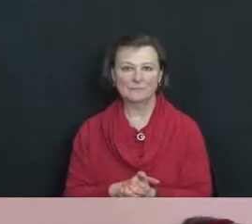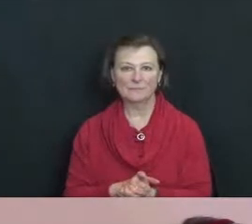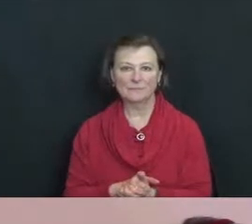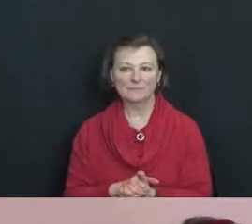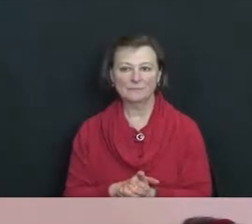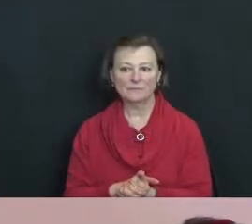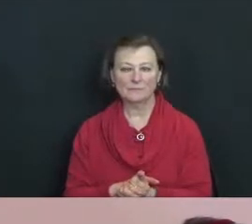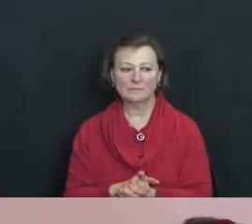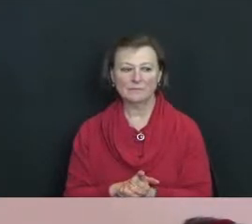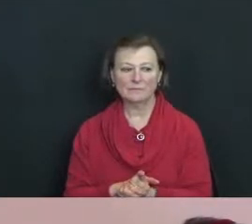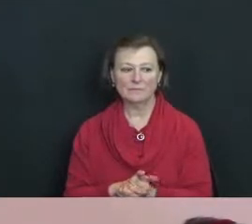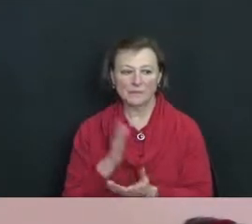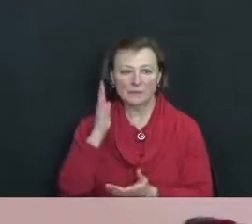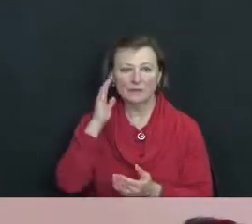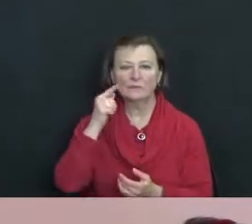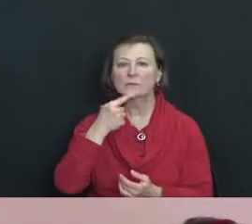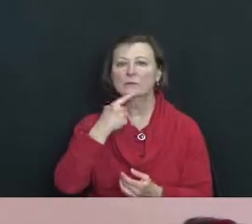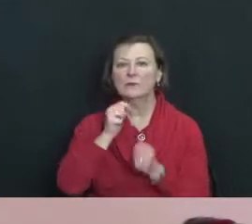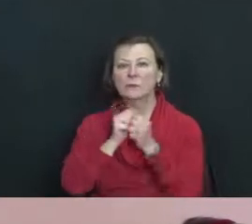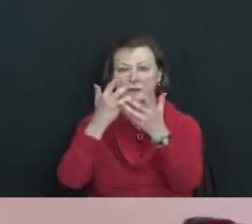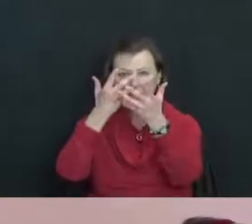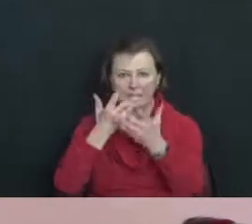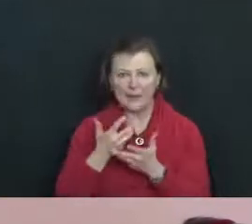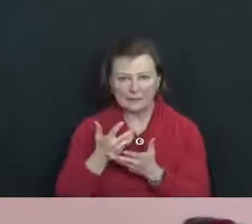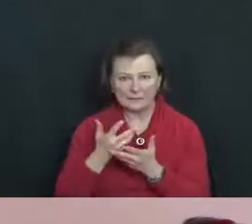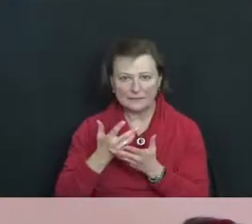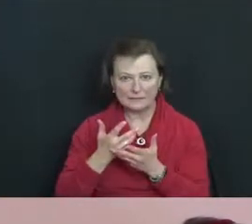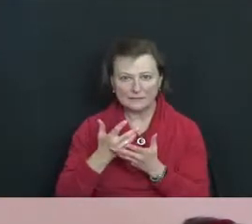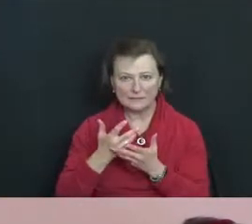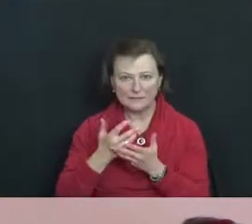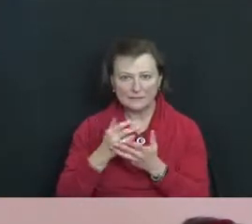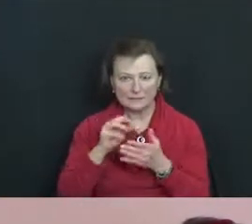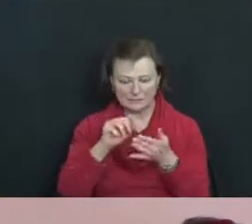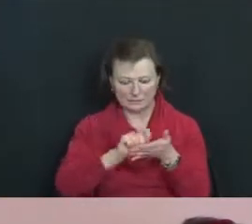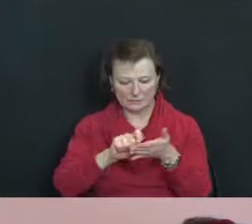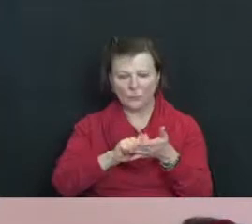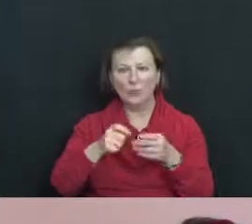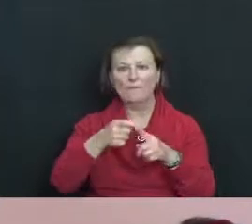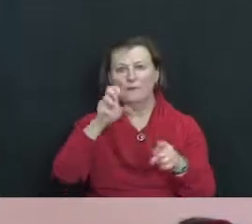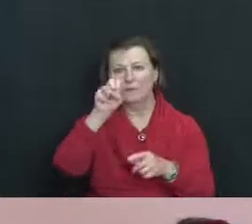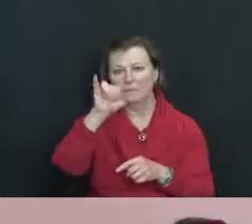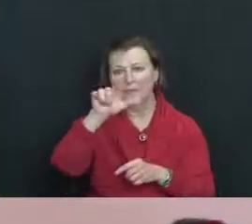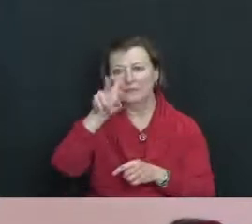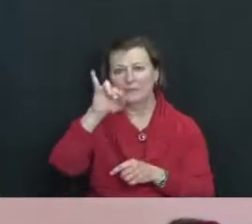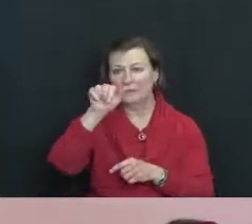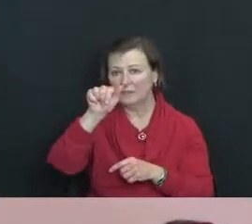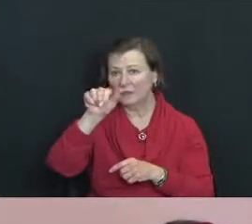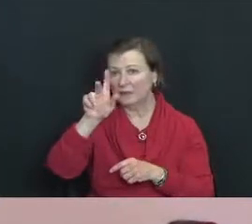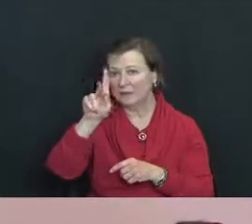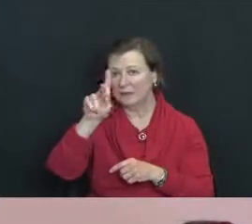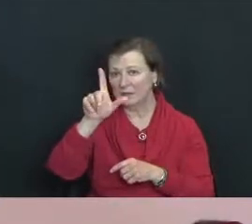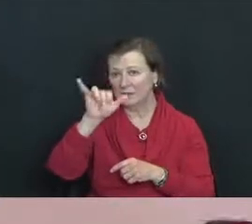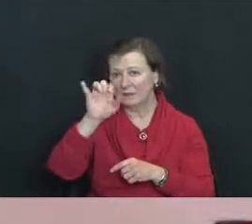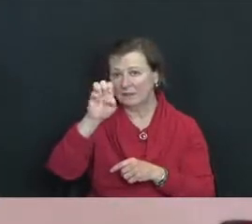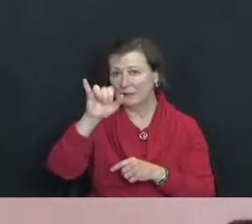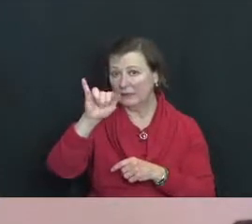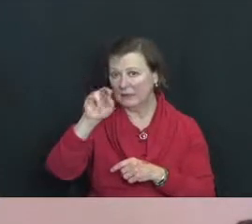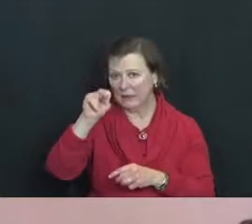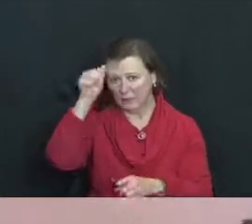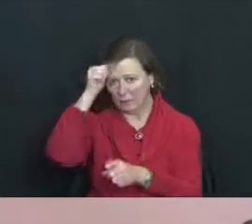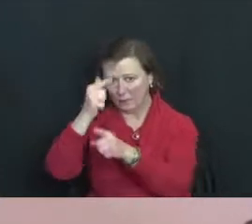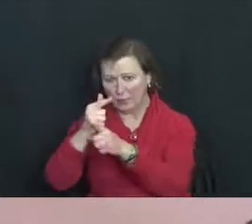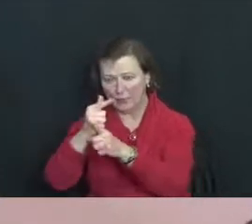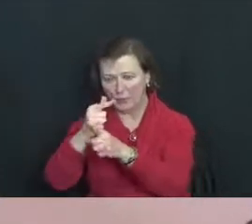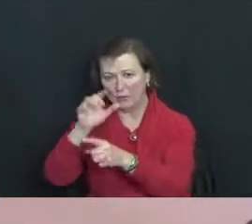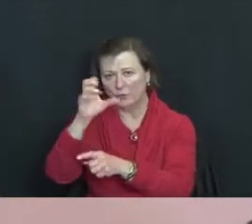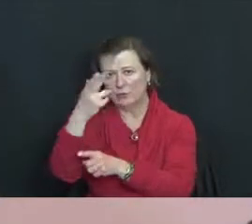We note with sadness a note from Sylvia Klein, whose brother Charles Schubert